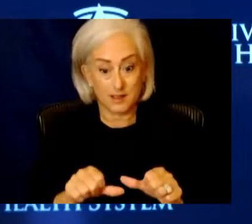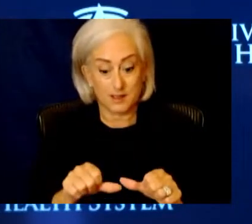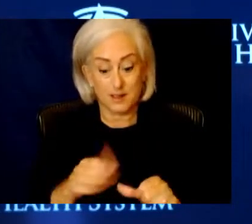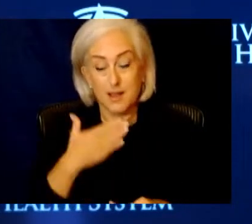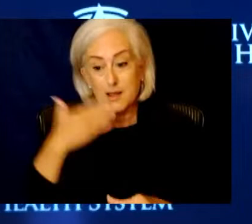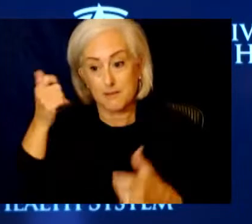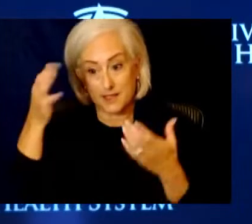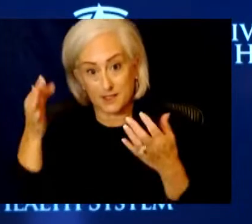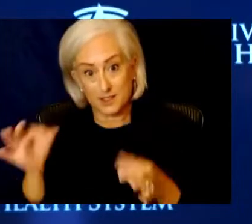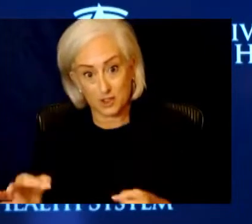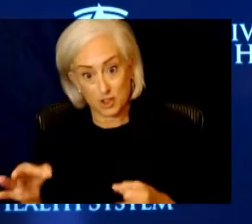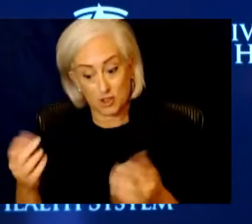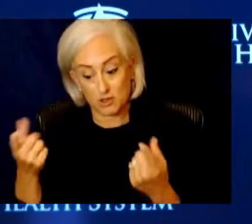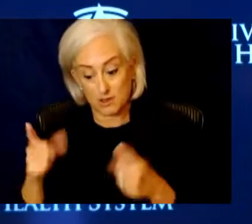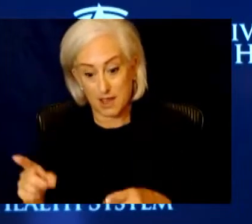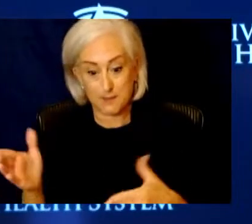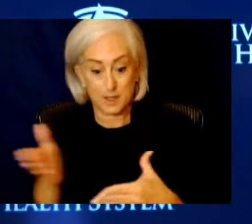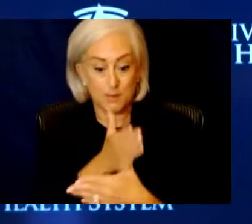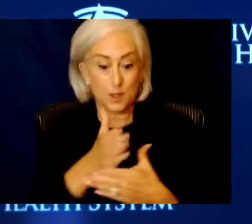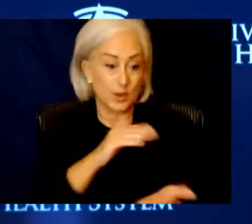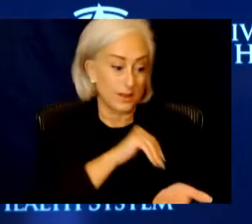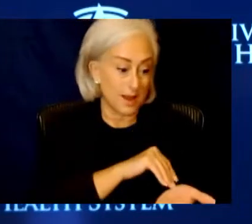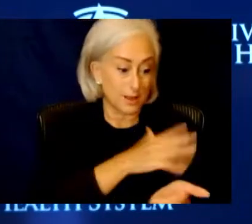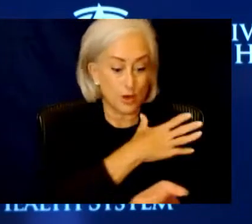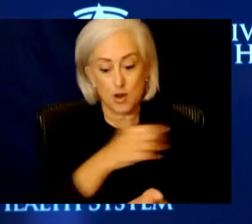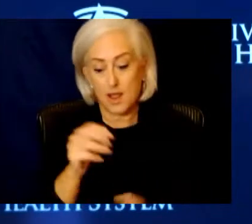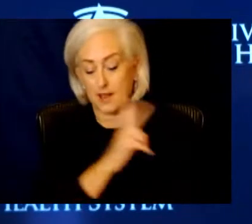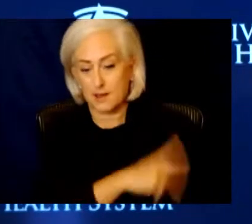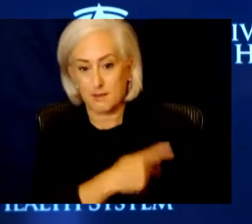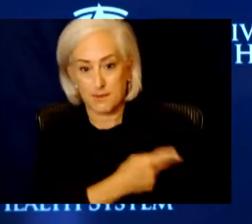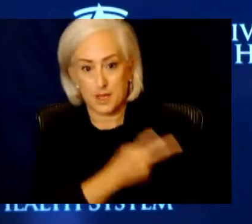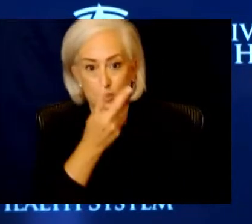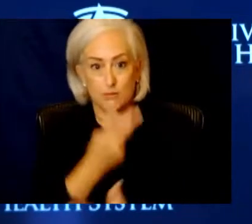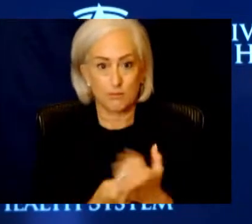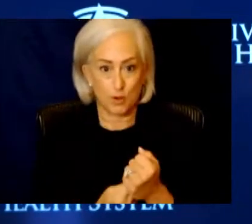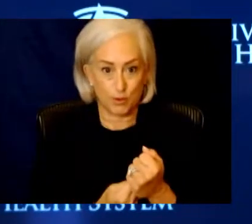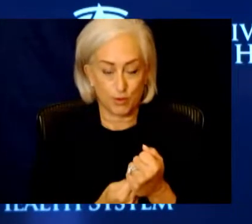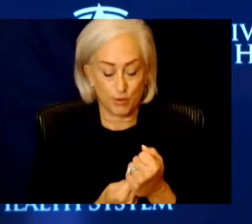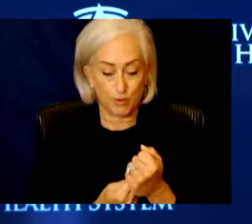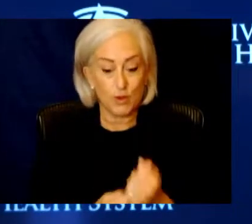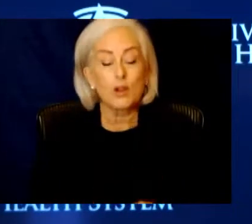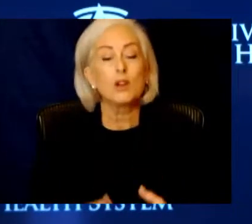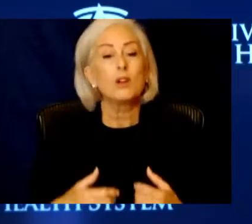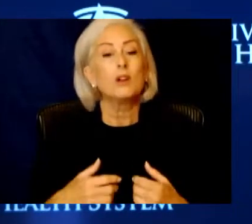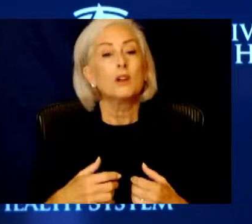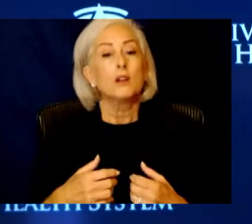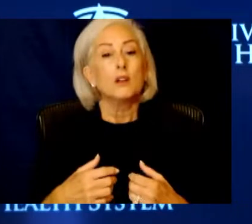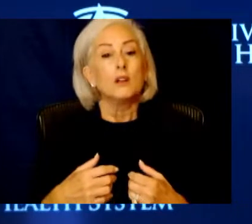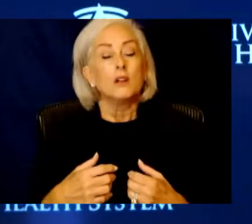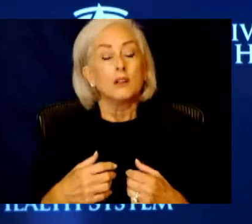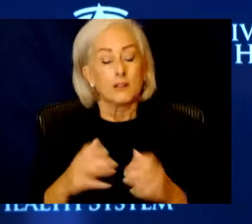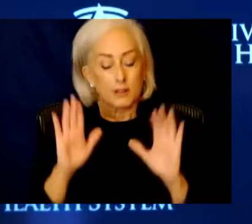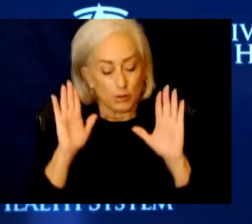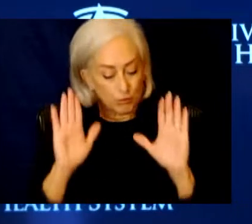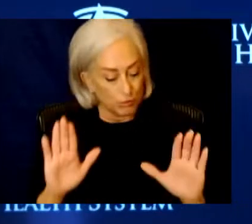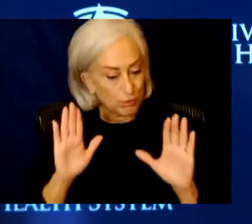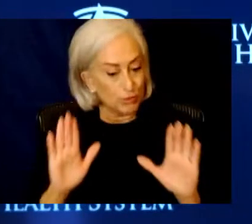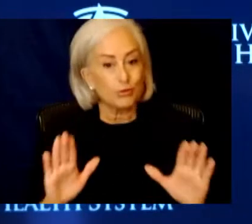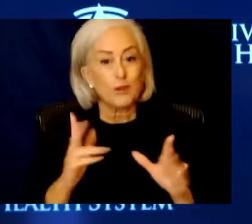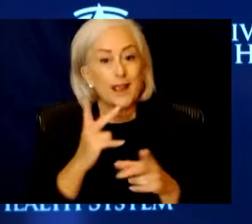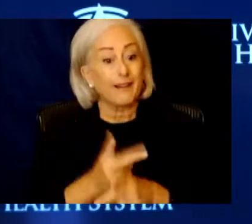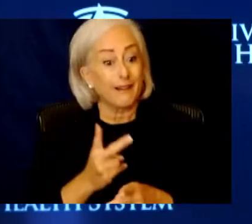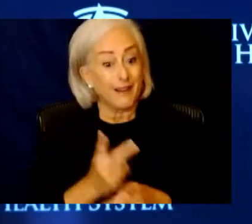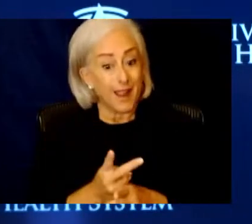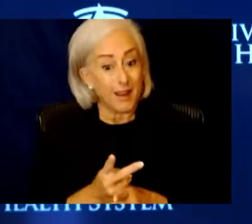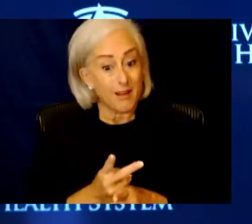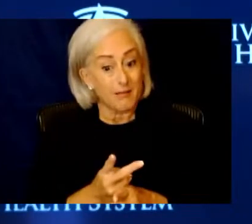patient and their physician. As for the quality of care you have come to expect and trust from us, I assure you our high-quality